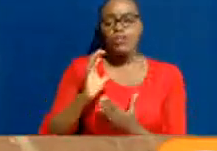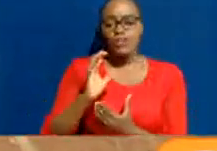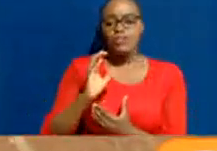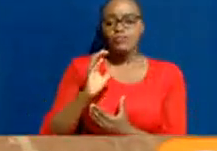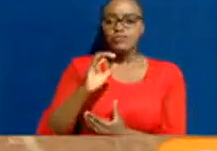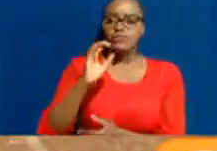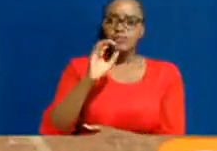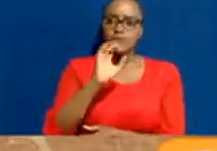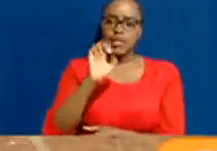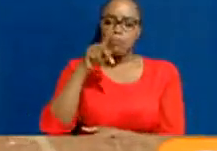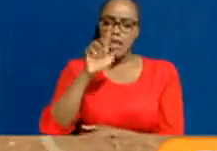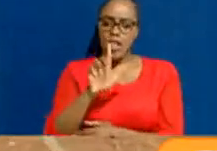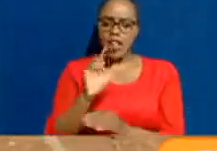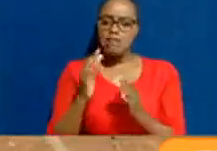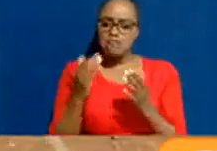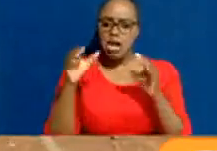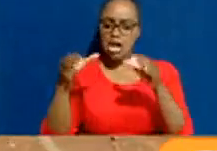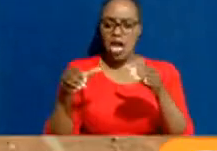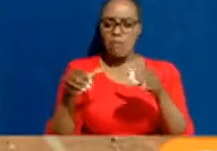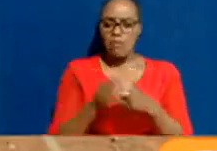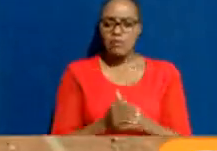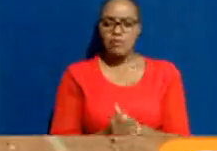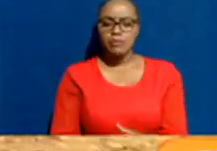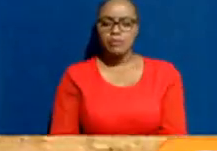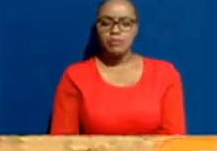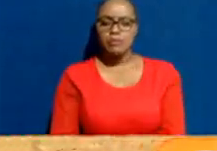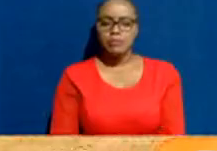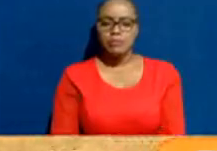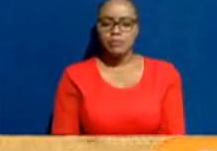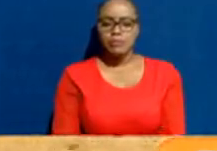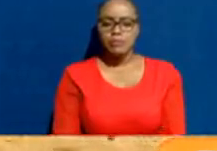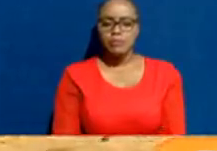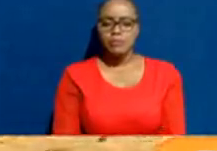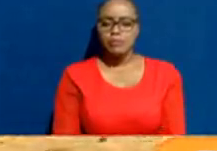in the near future. Luqman Mahmoud, Citizen TV, Nairobi.